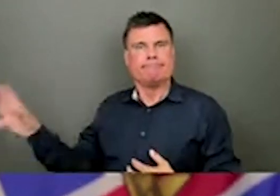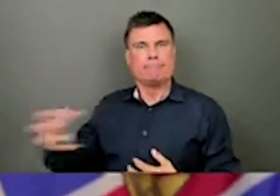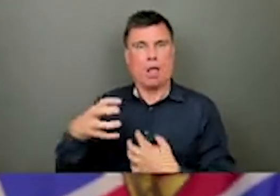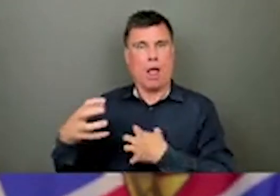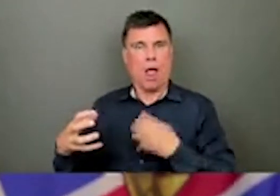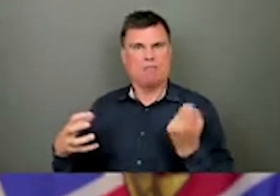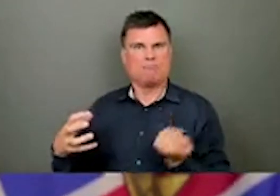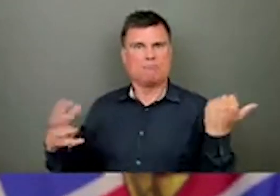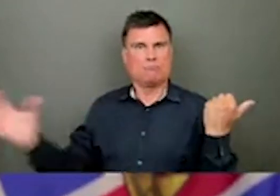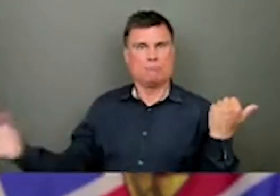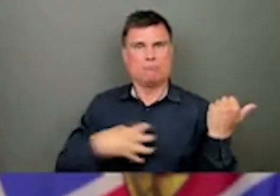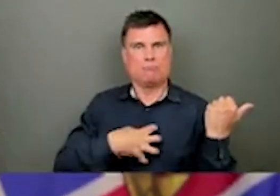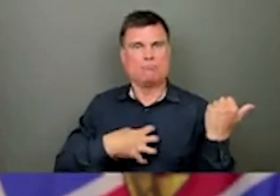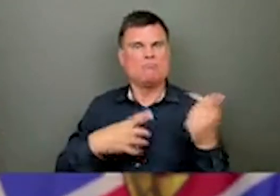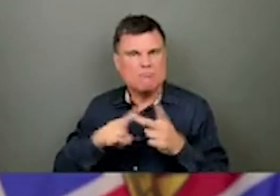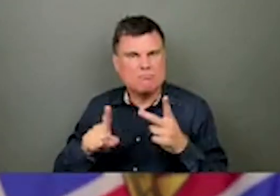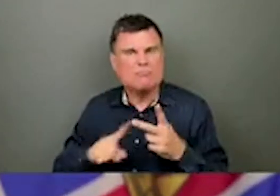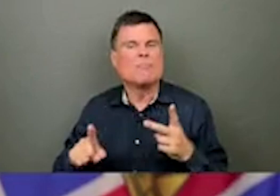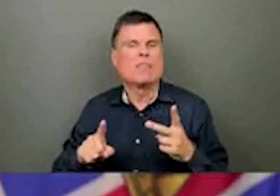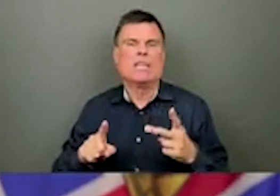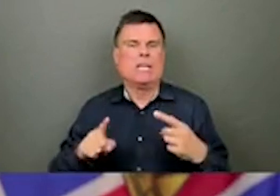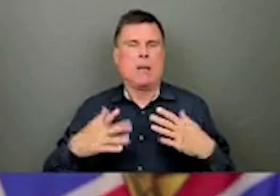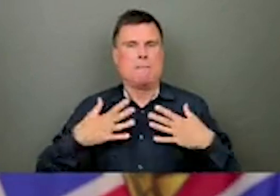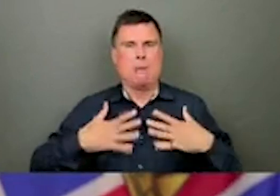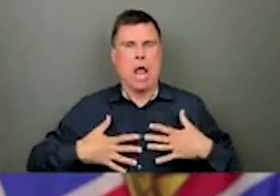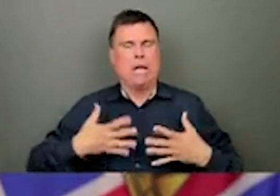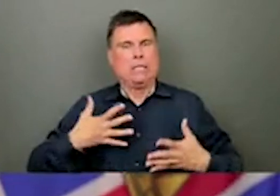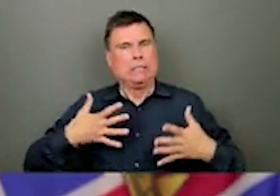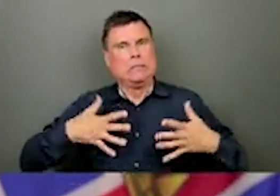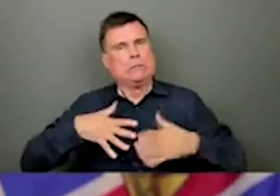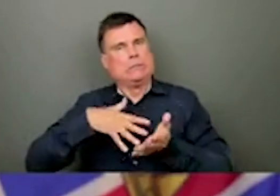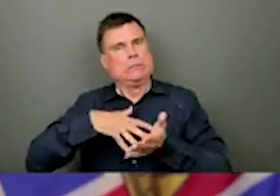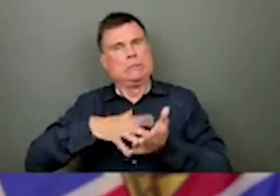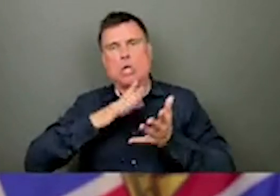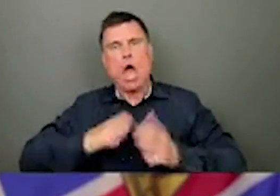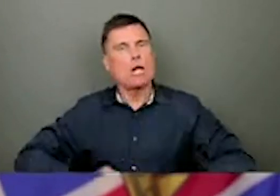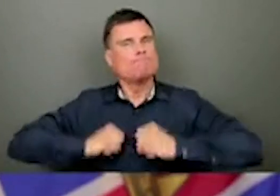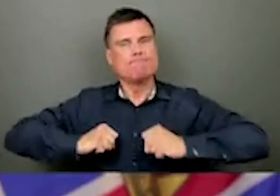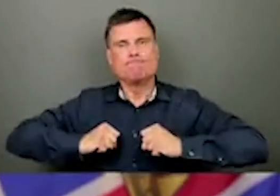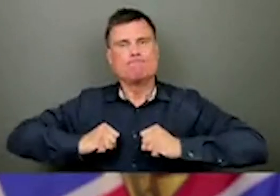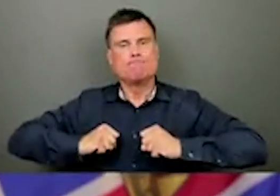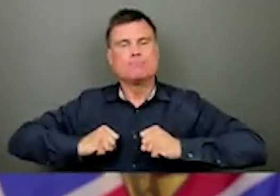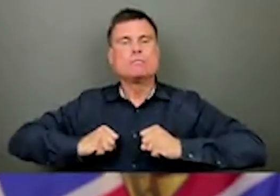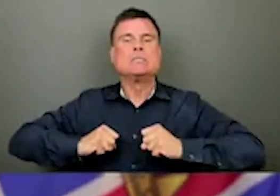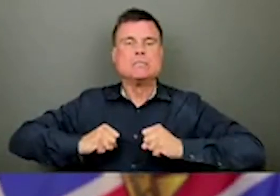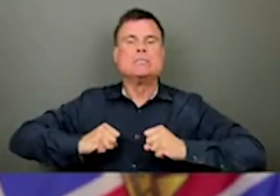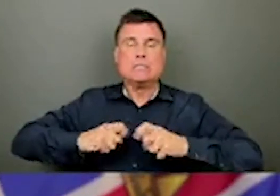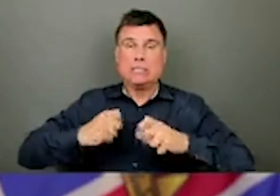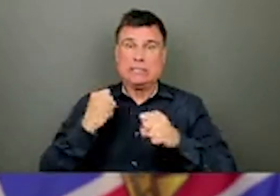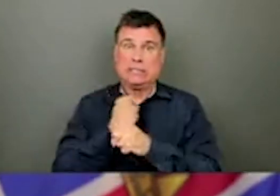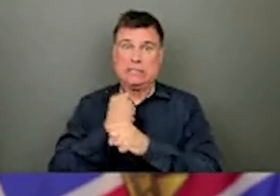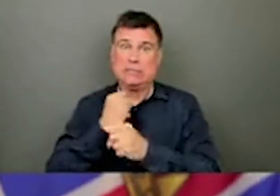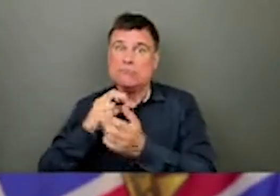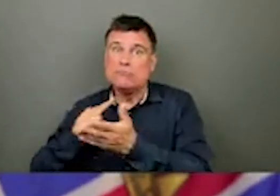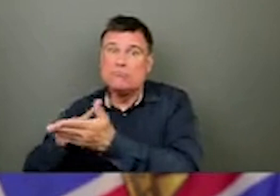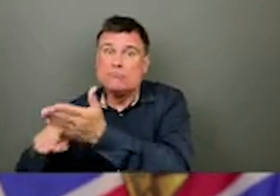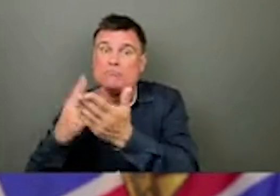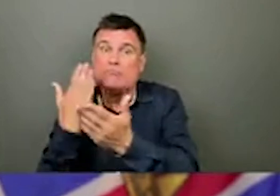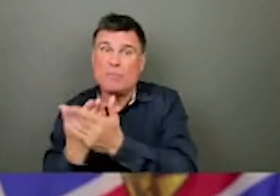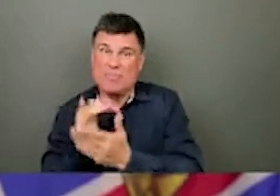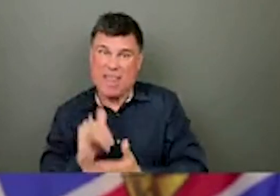they don't necessarily develop a response after 2 doses of vaccine, and that a third dose may